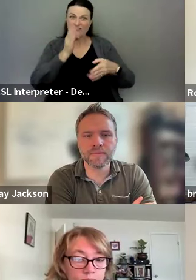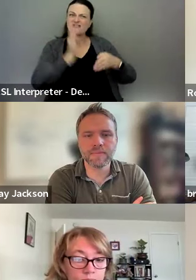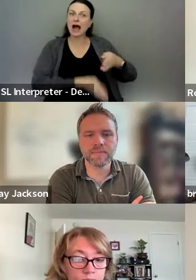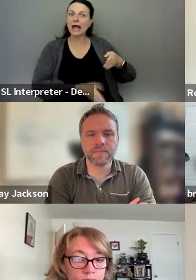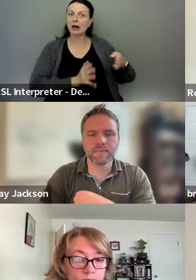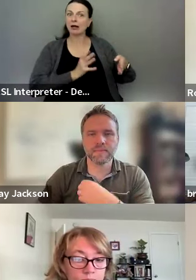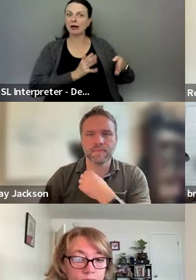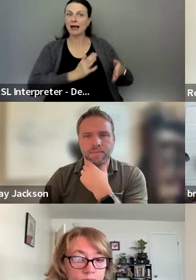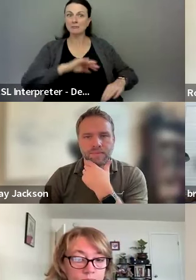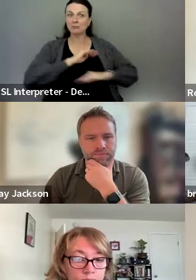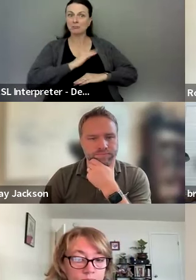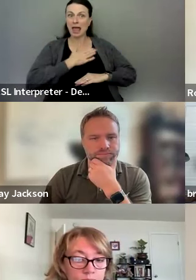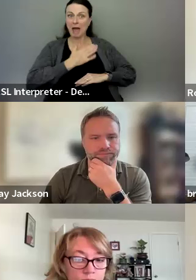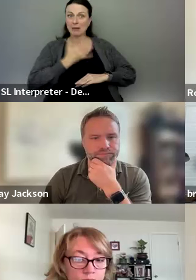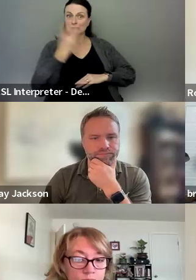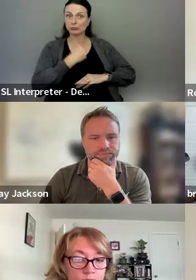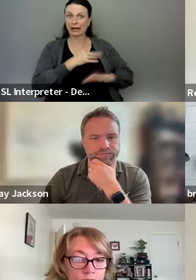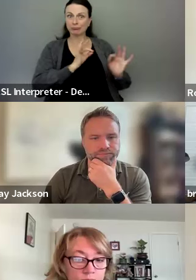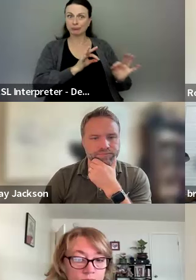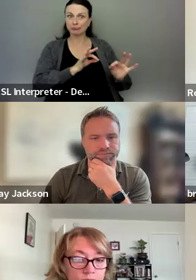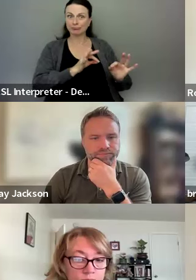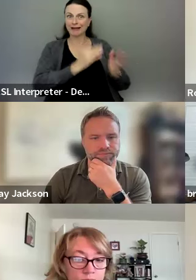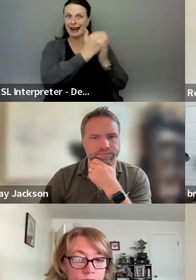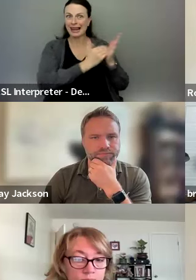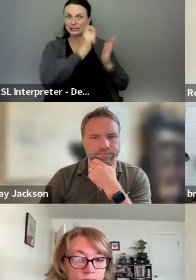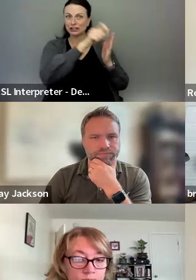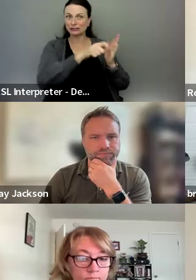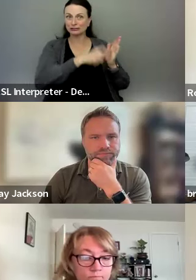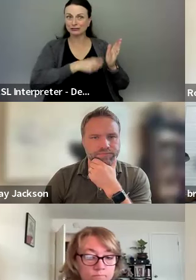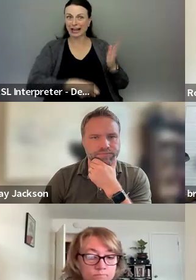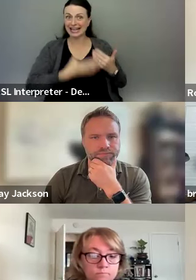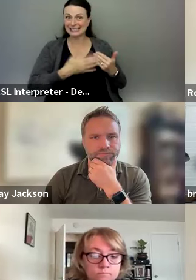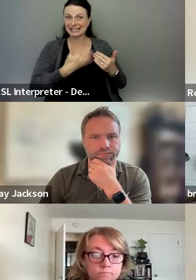then when we're happy with it and we have that amazing list, which makes it really easy.